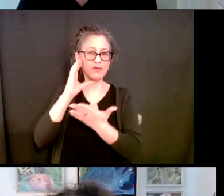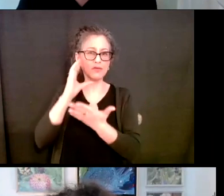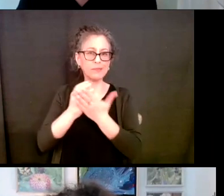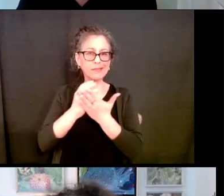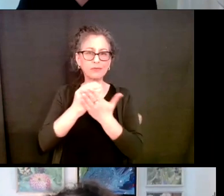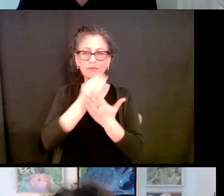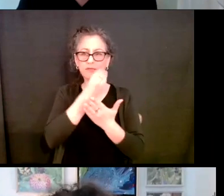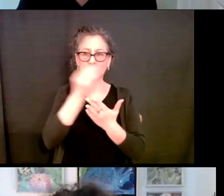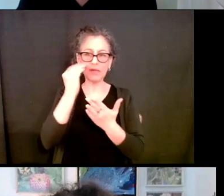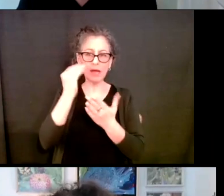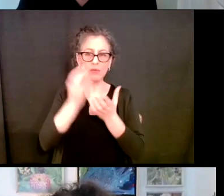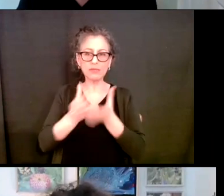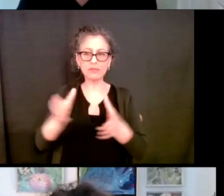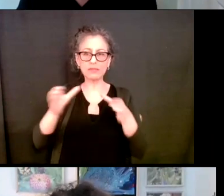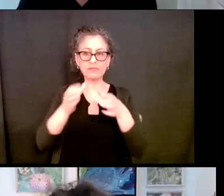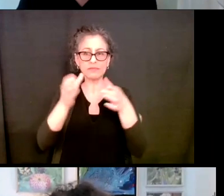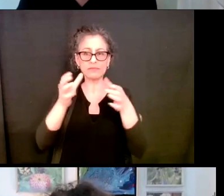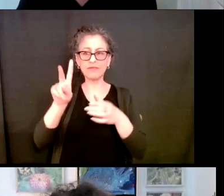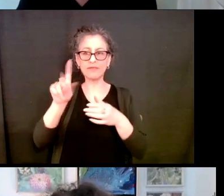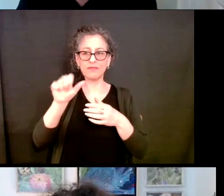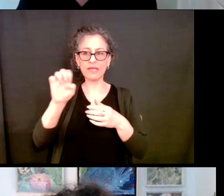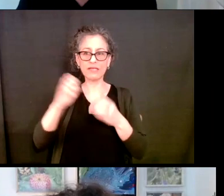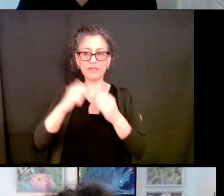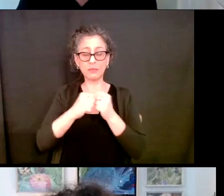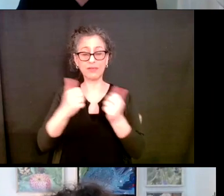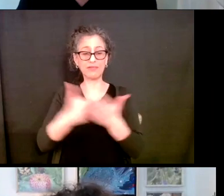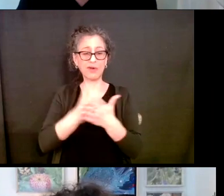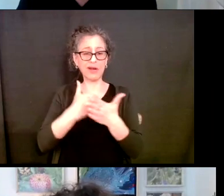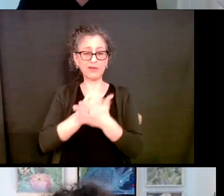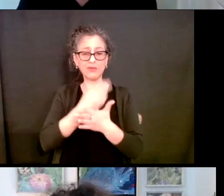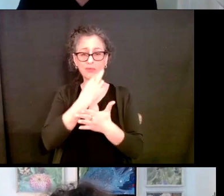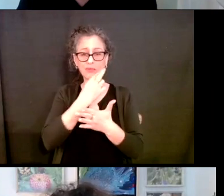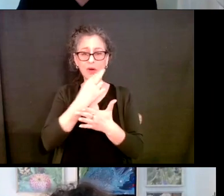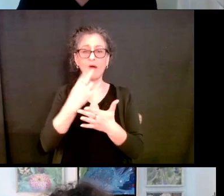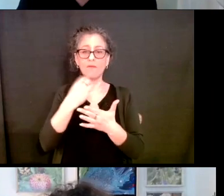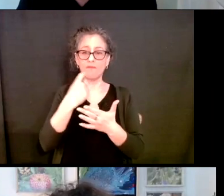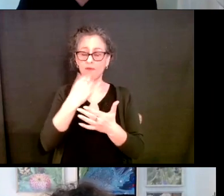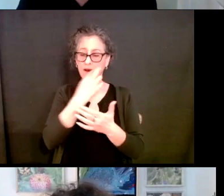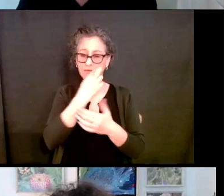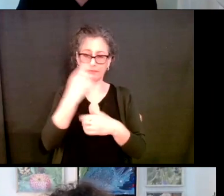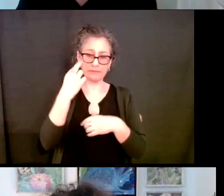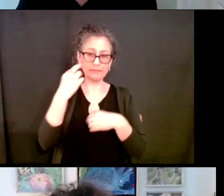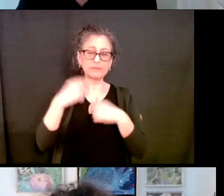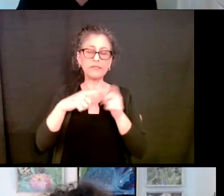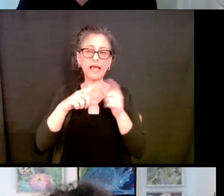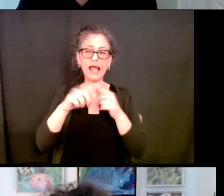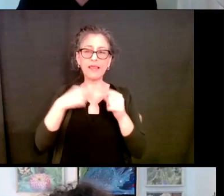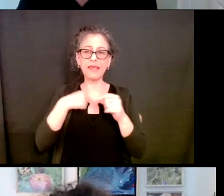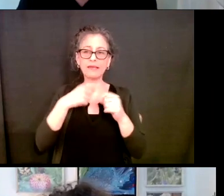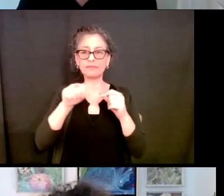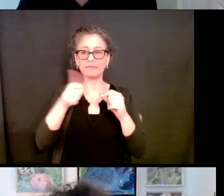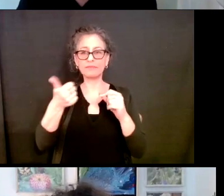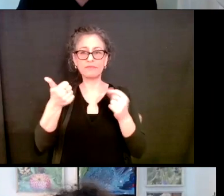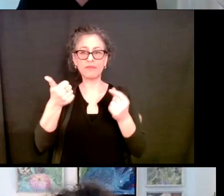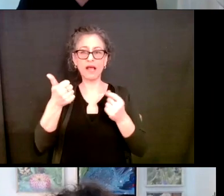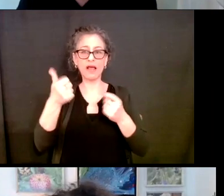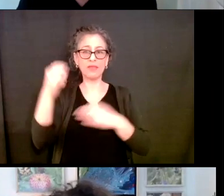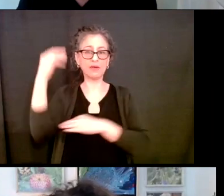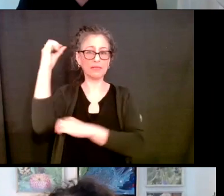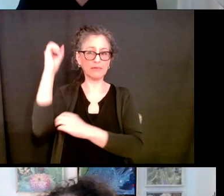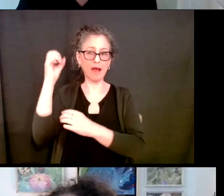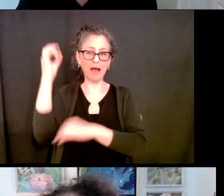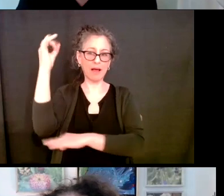vase of fresh red flowers and a Tiffany style lamp on a bookcase.